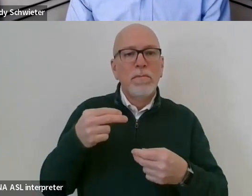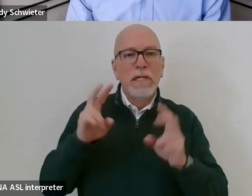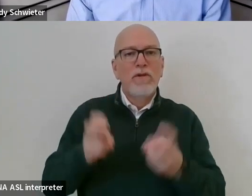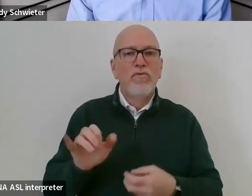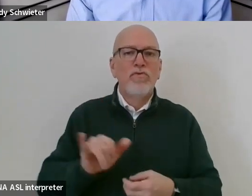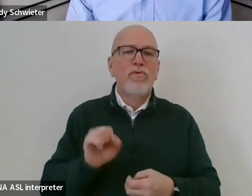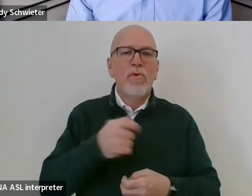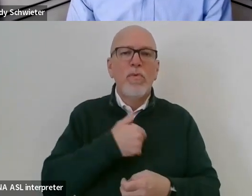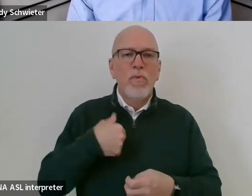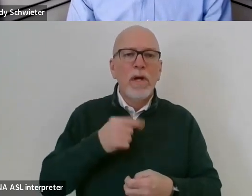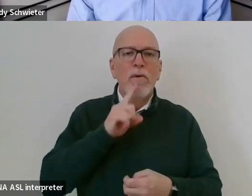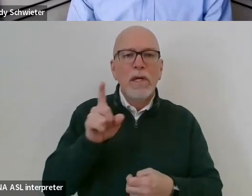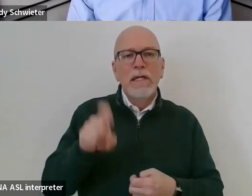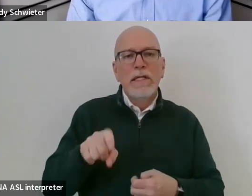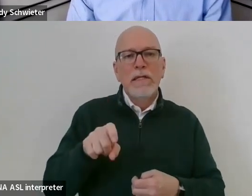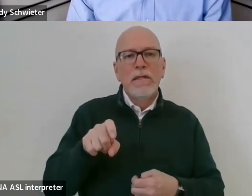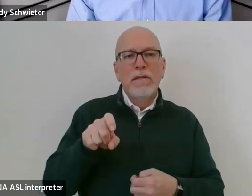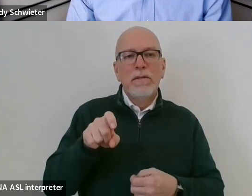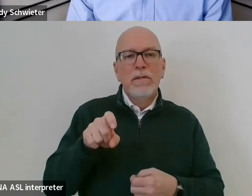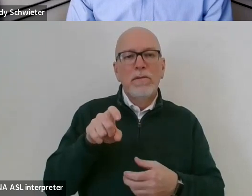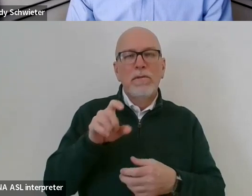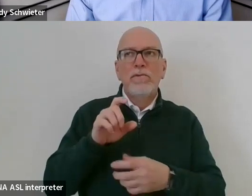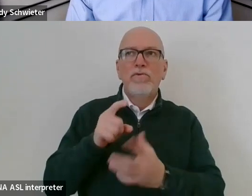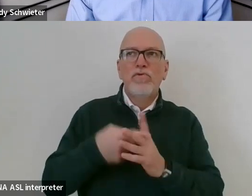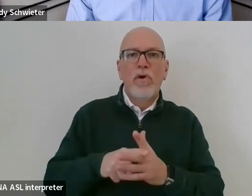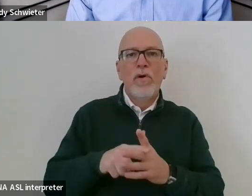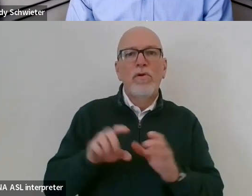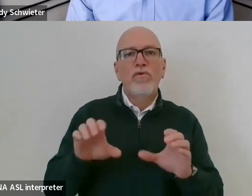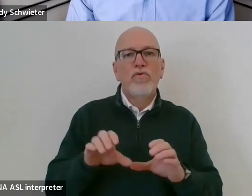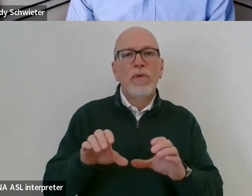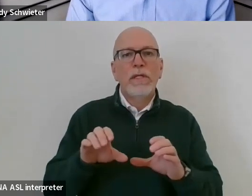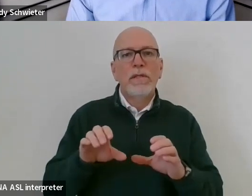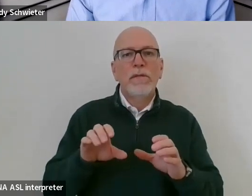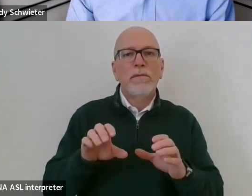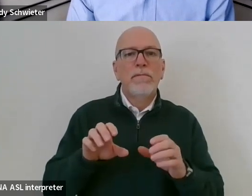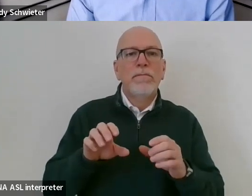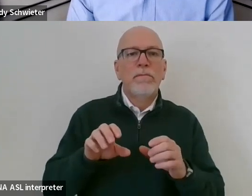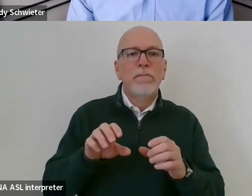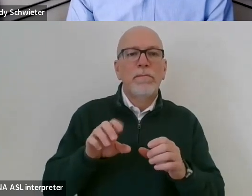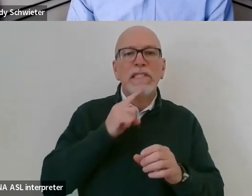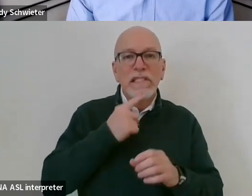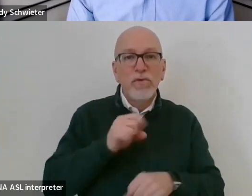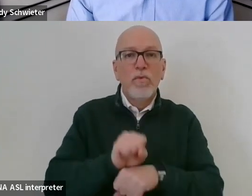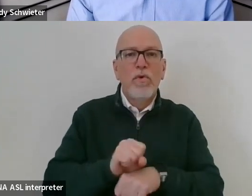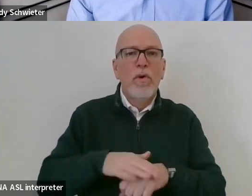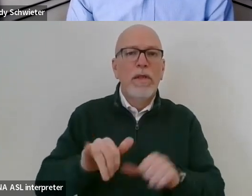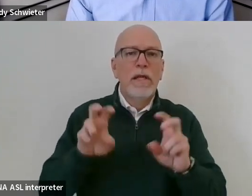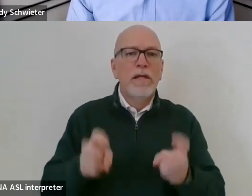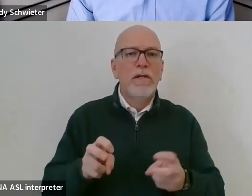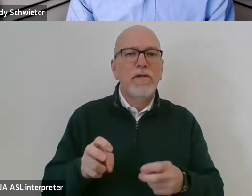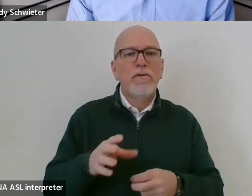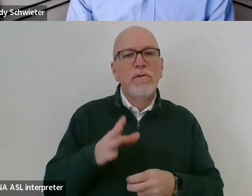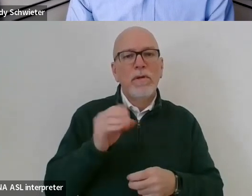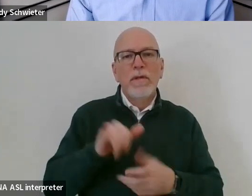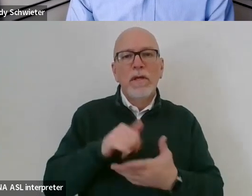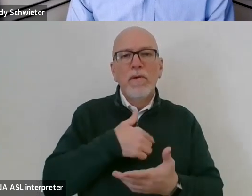we really need to dig in and to start doing serious work about these issues at the level that